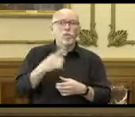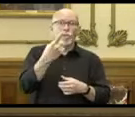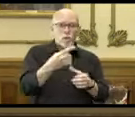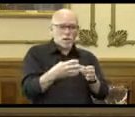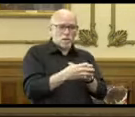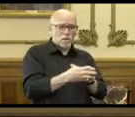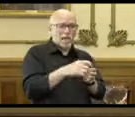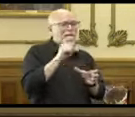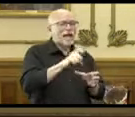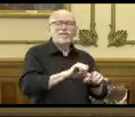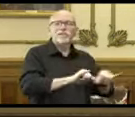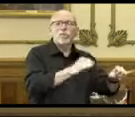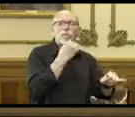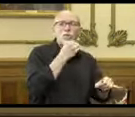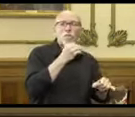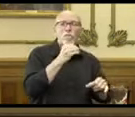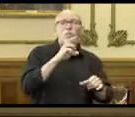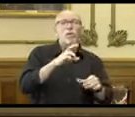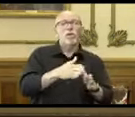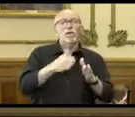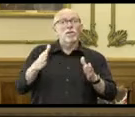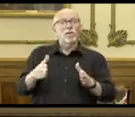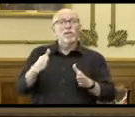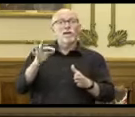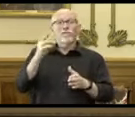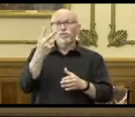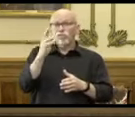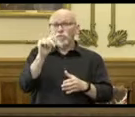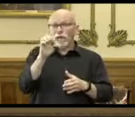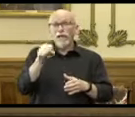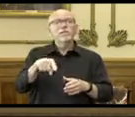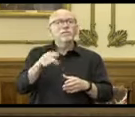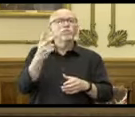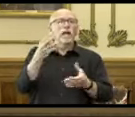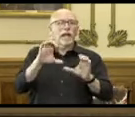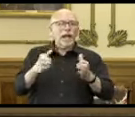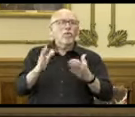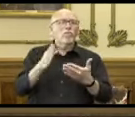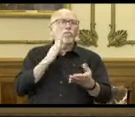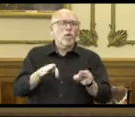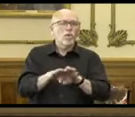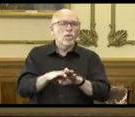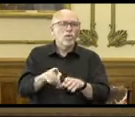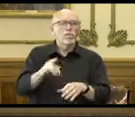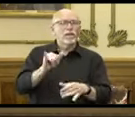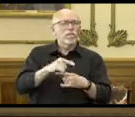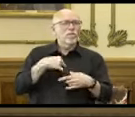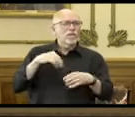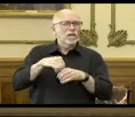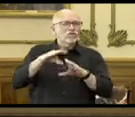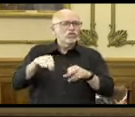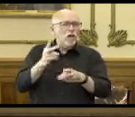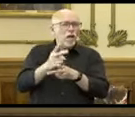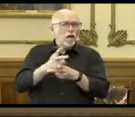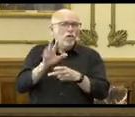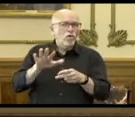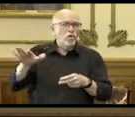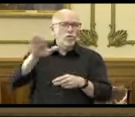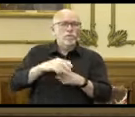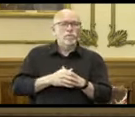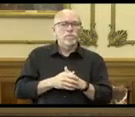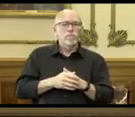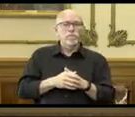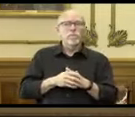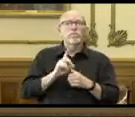1 case, and to close a classroom is 2. This is what we have successfully done in the childcare setting. There